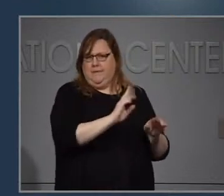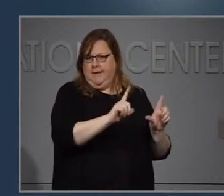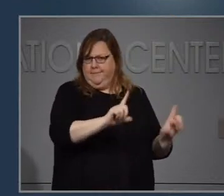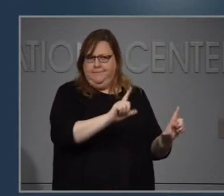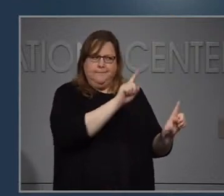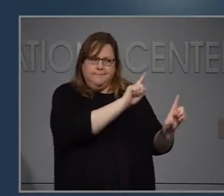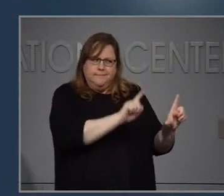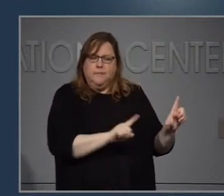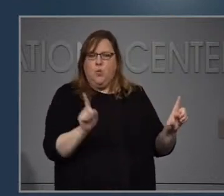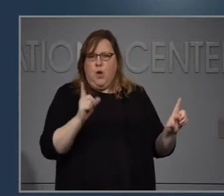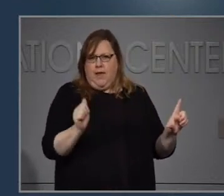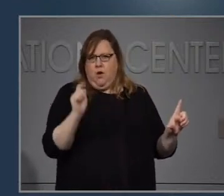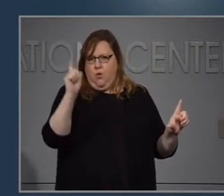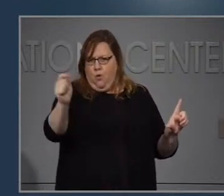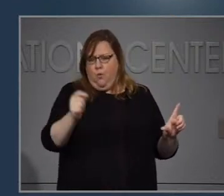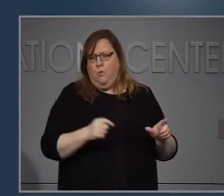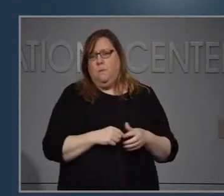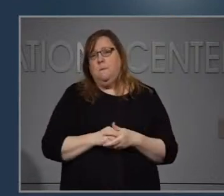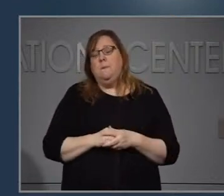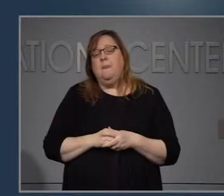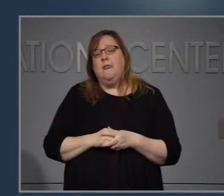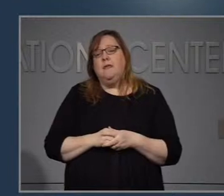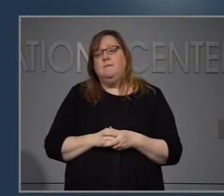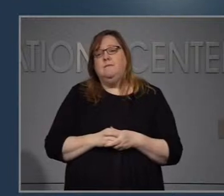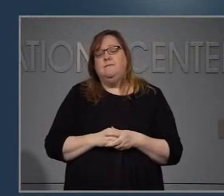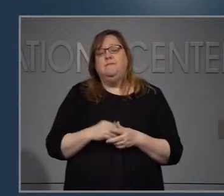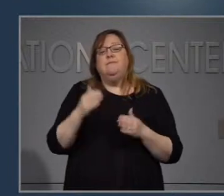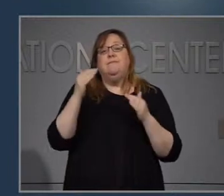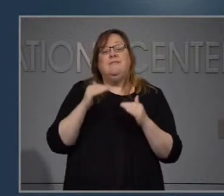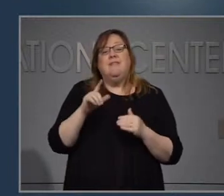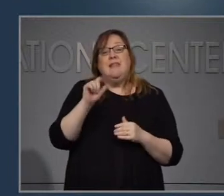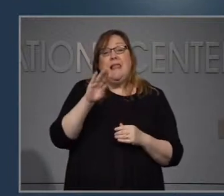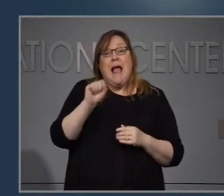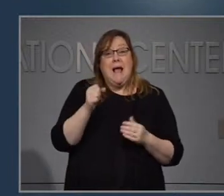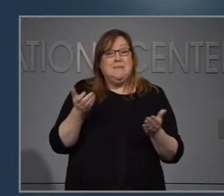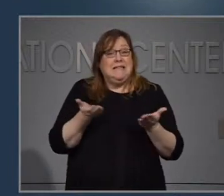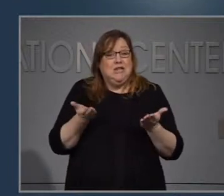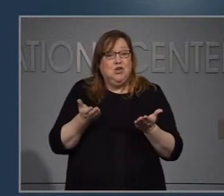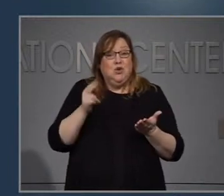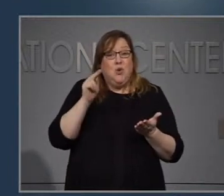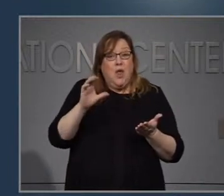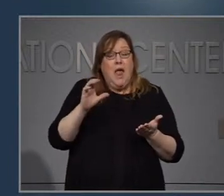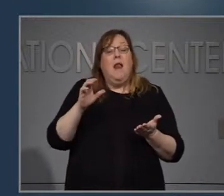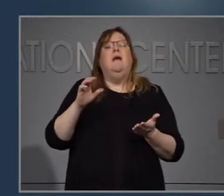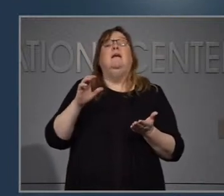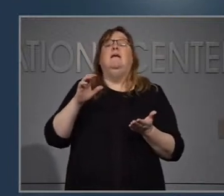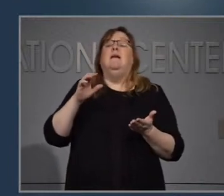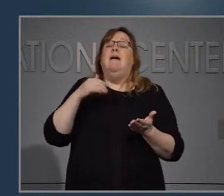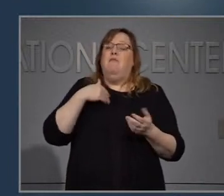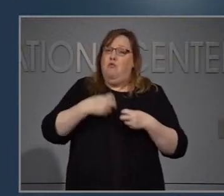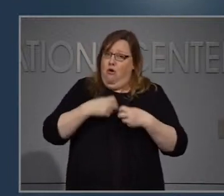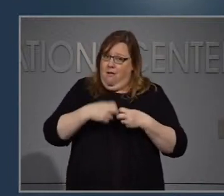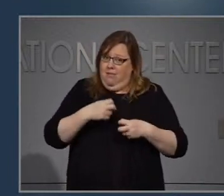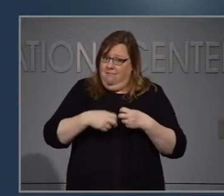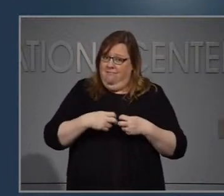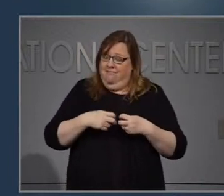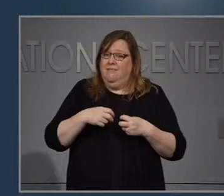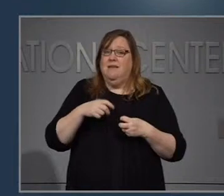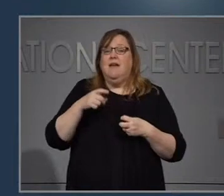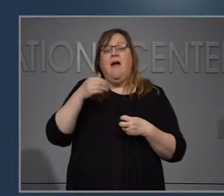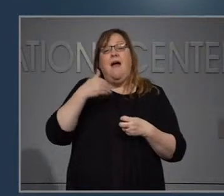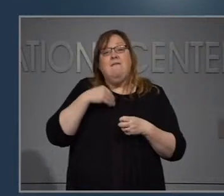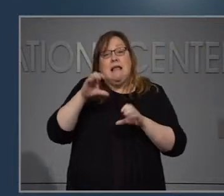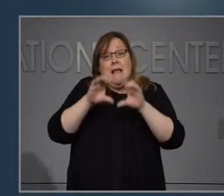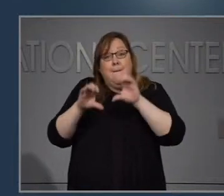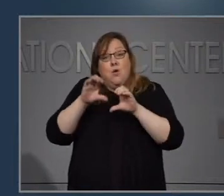in North Carolina are again running into shortages of important chemicals called reagents that are needed to process